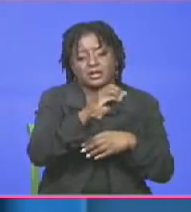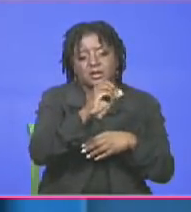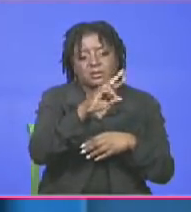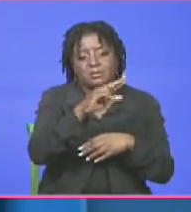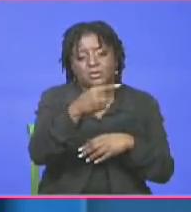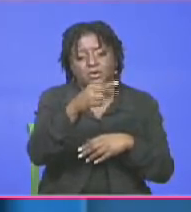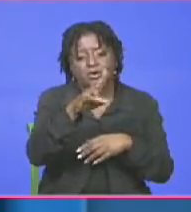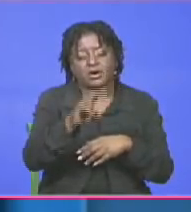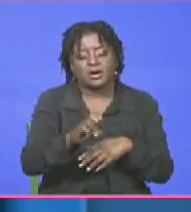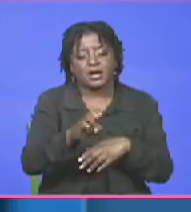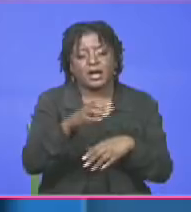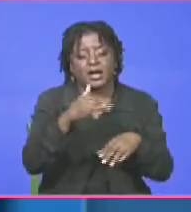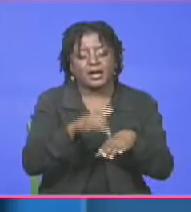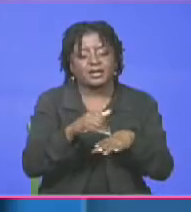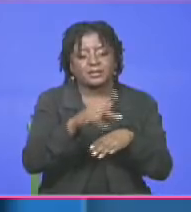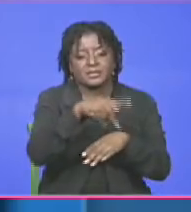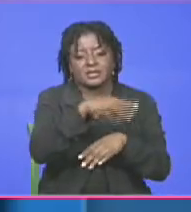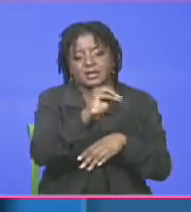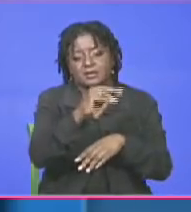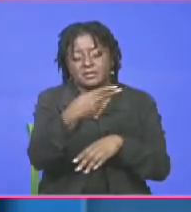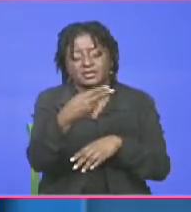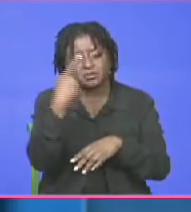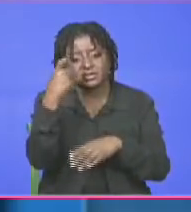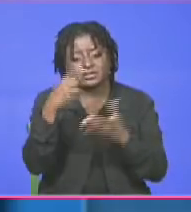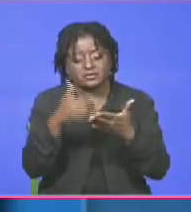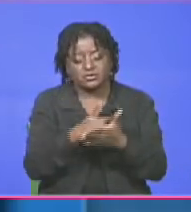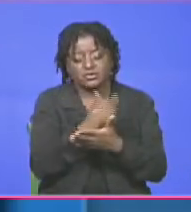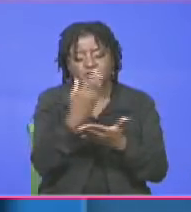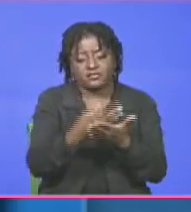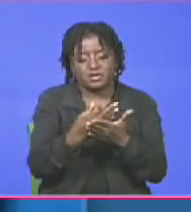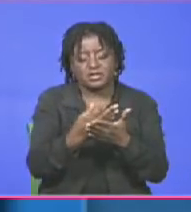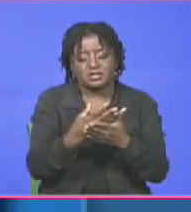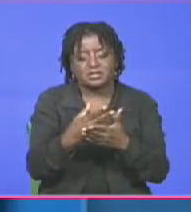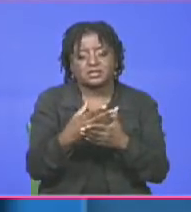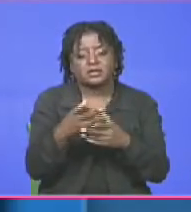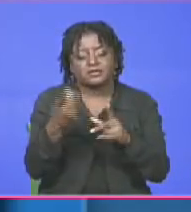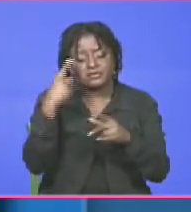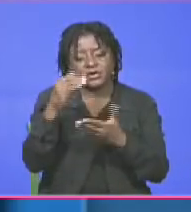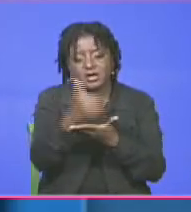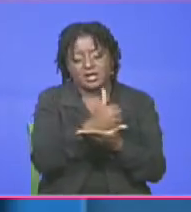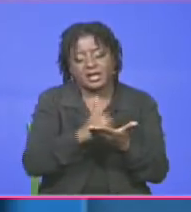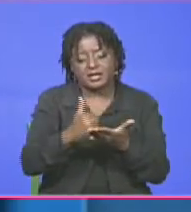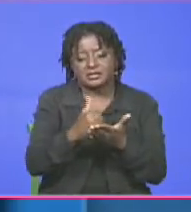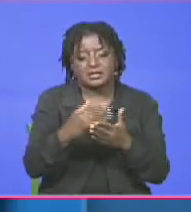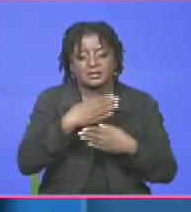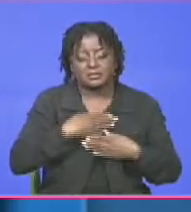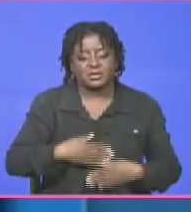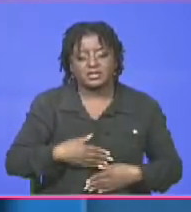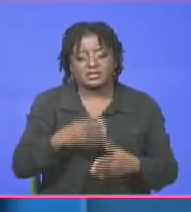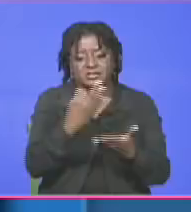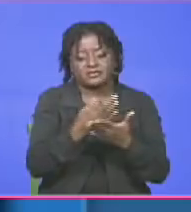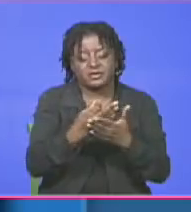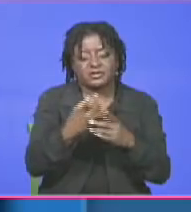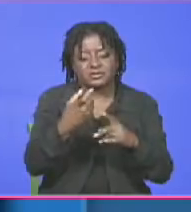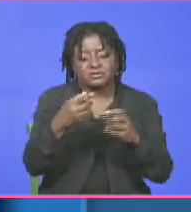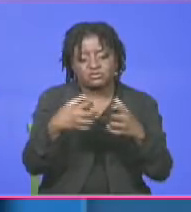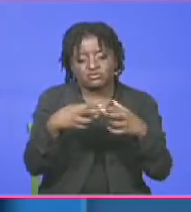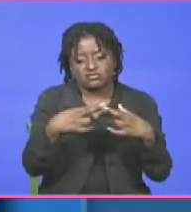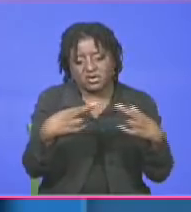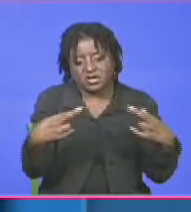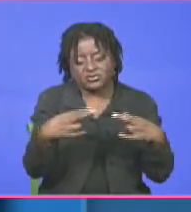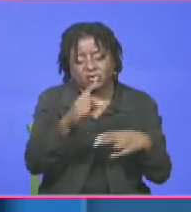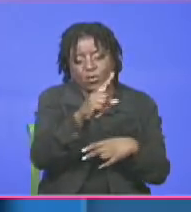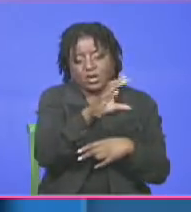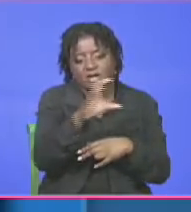fees slapped on them without notice for the collection of bodies. The fees range from $100 to collect a body from the morgue and